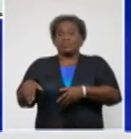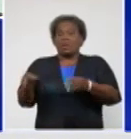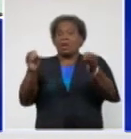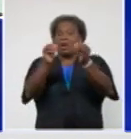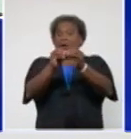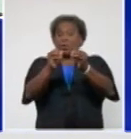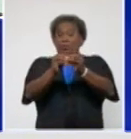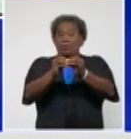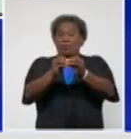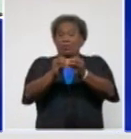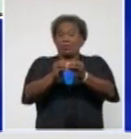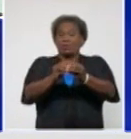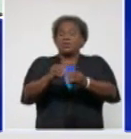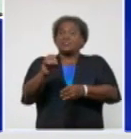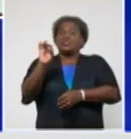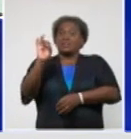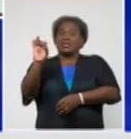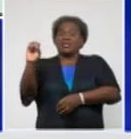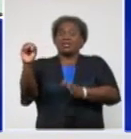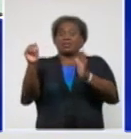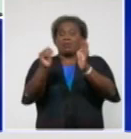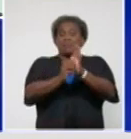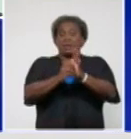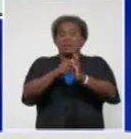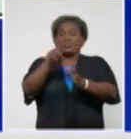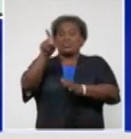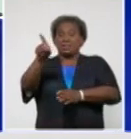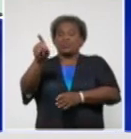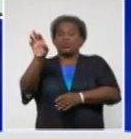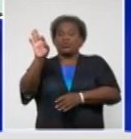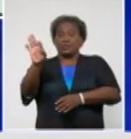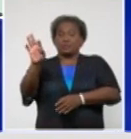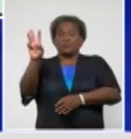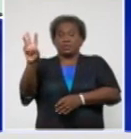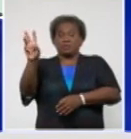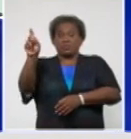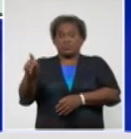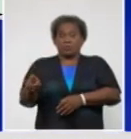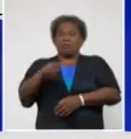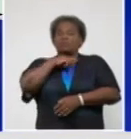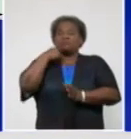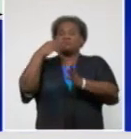70,183 COVID-19 related fatalities. This is the